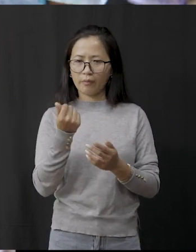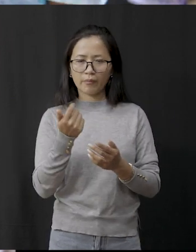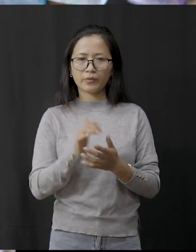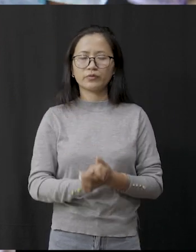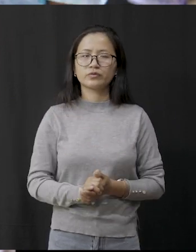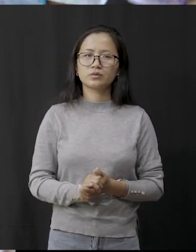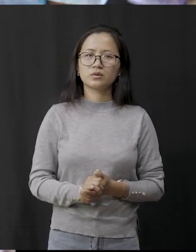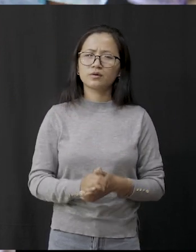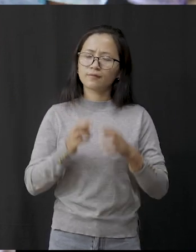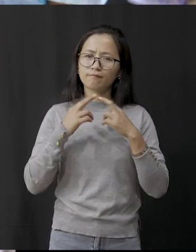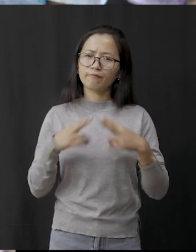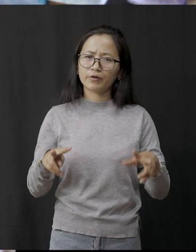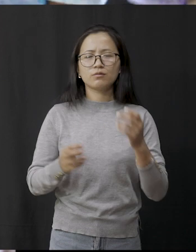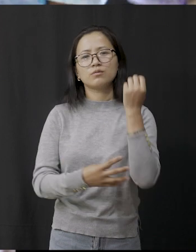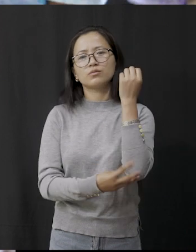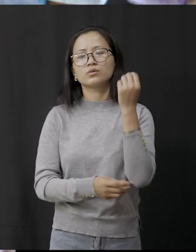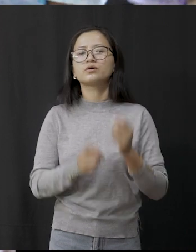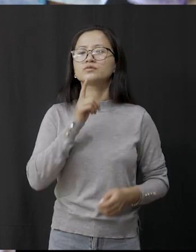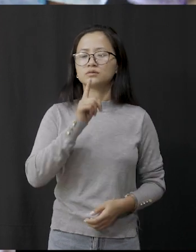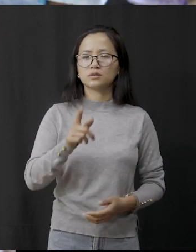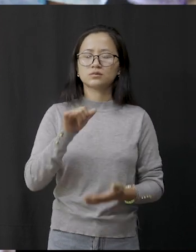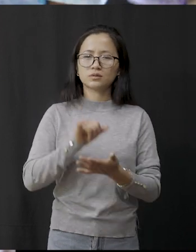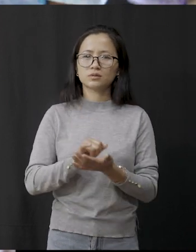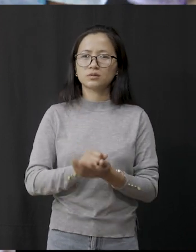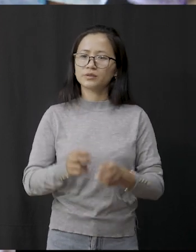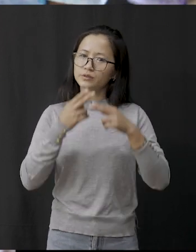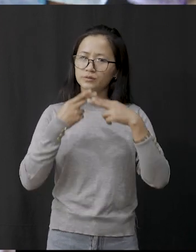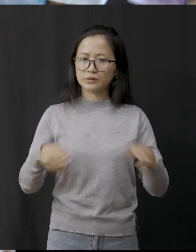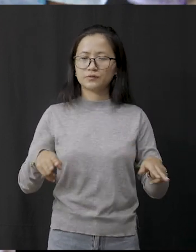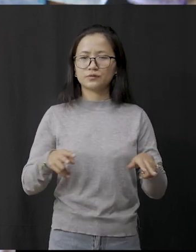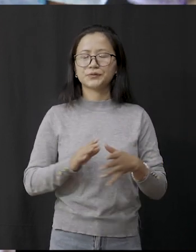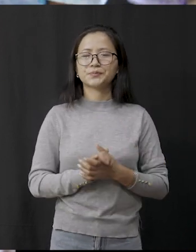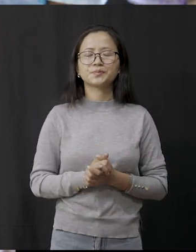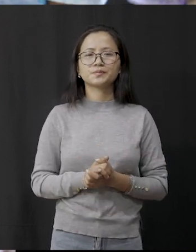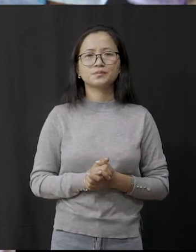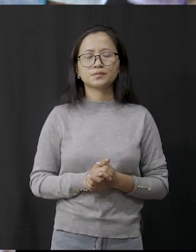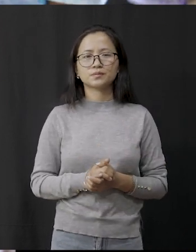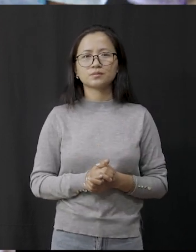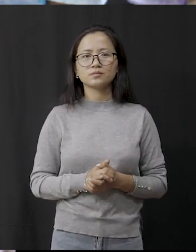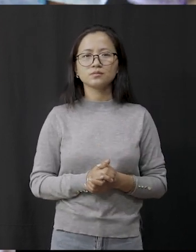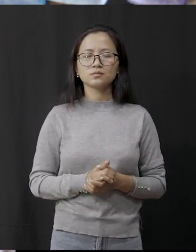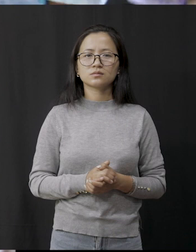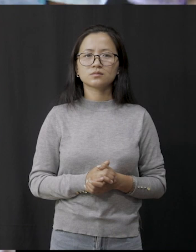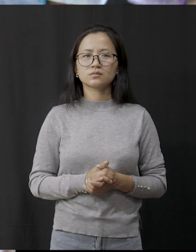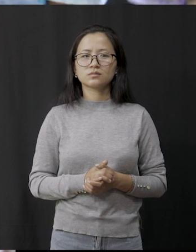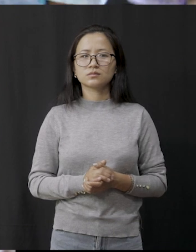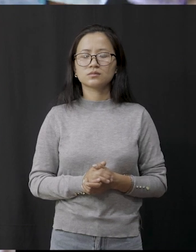because they're very poor, you have to tell them that it is free. Okay? So from